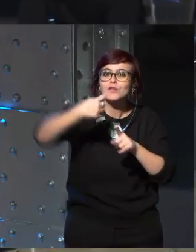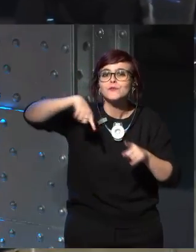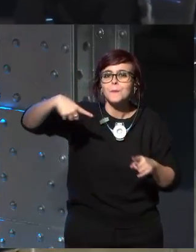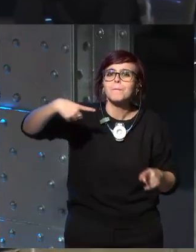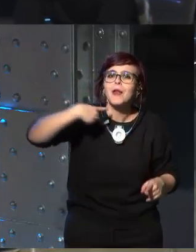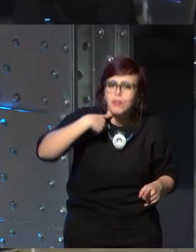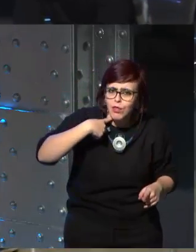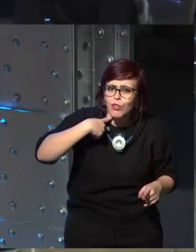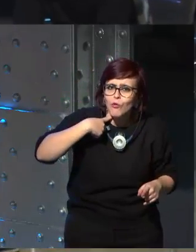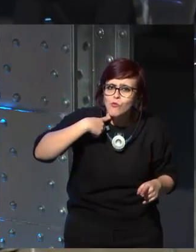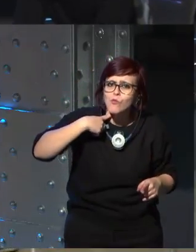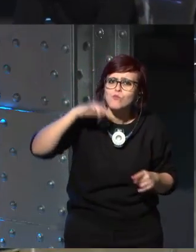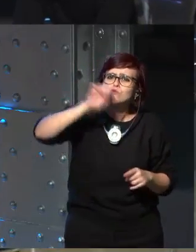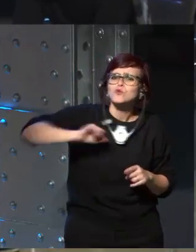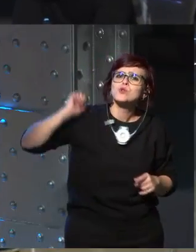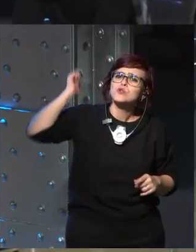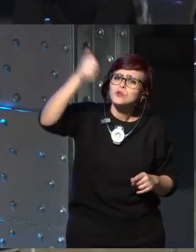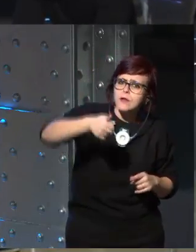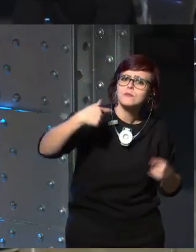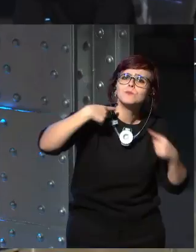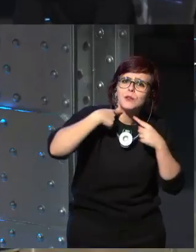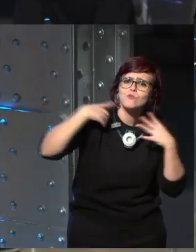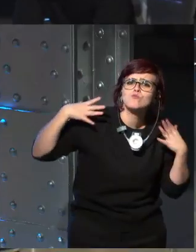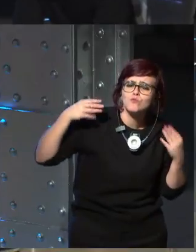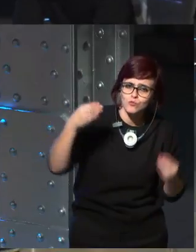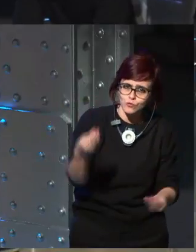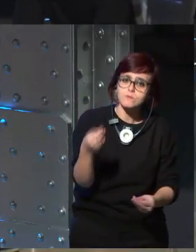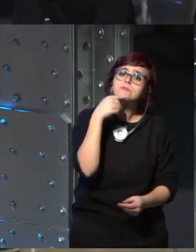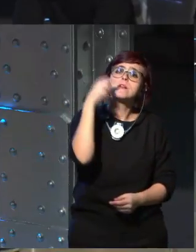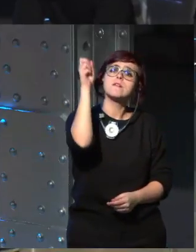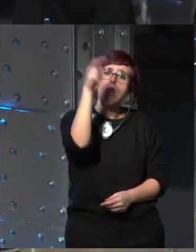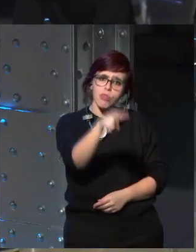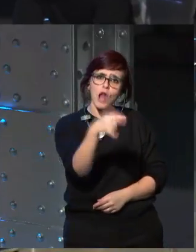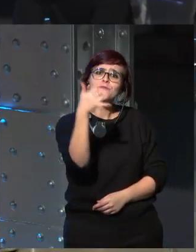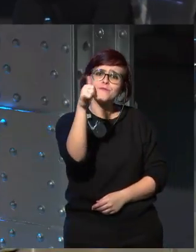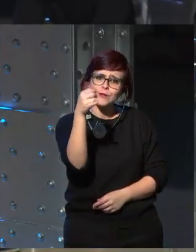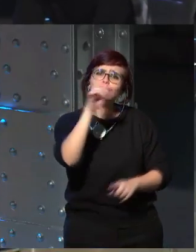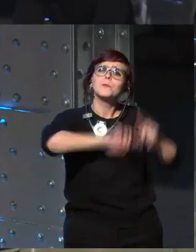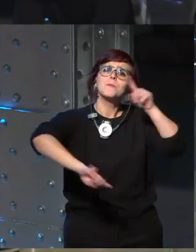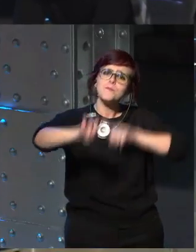yeah, I think you're right. That's the idea that's an ongoing problem that actually predates digital media.